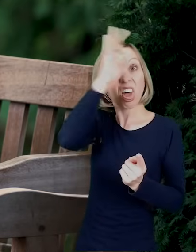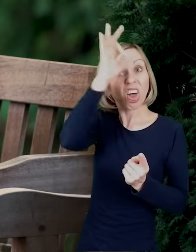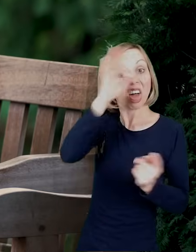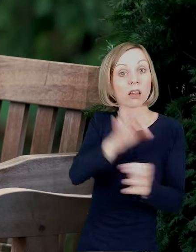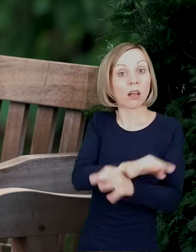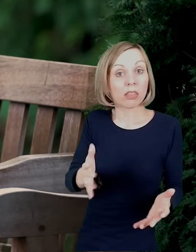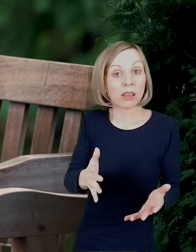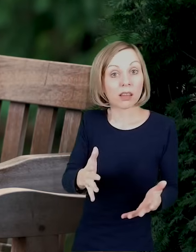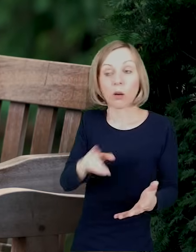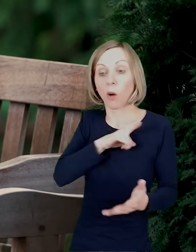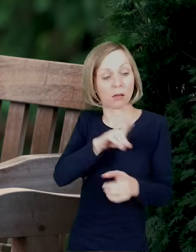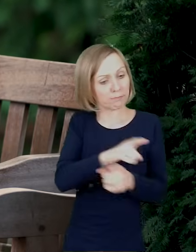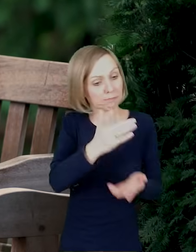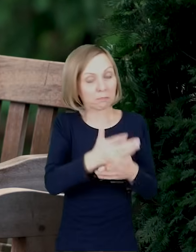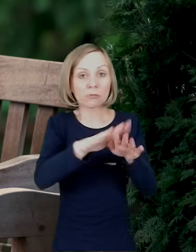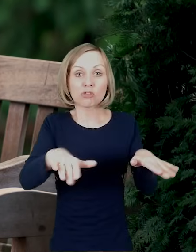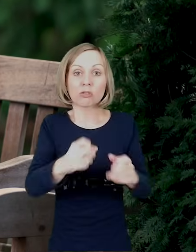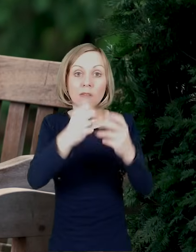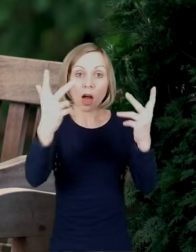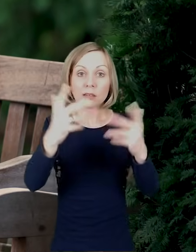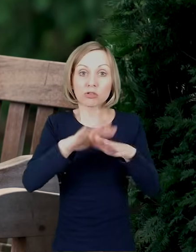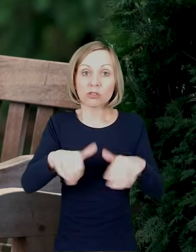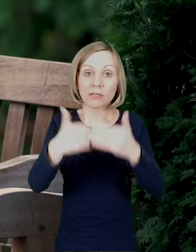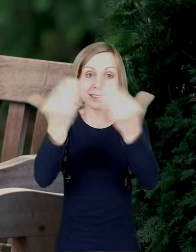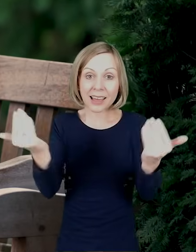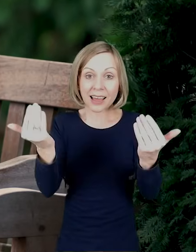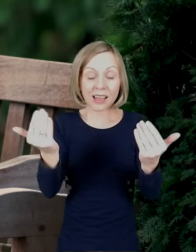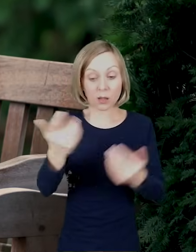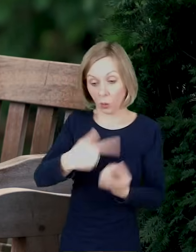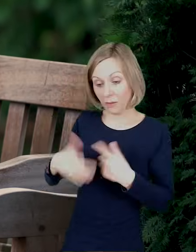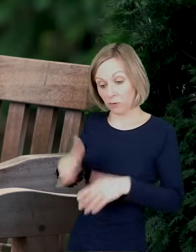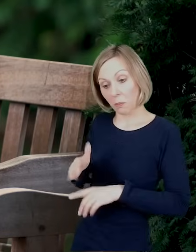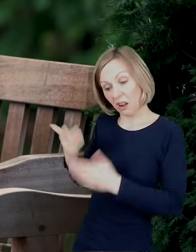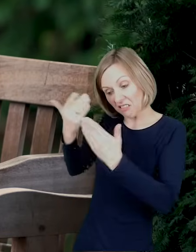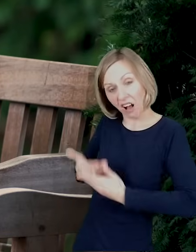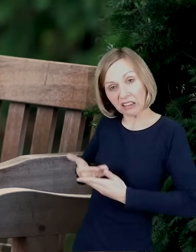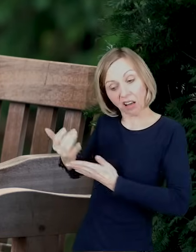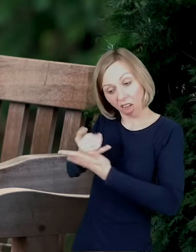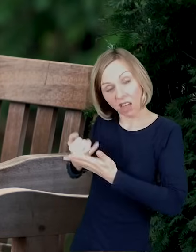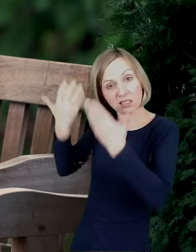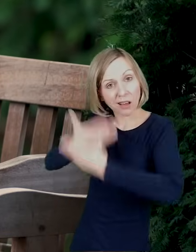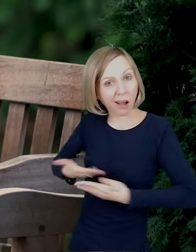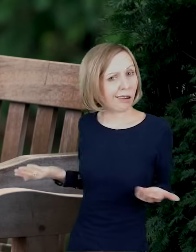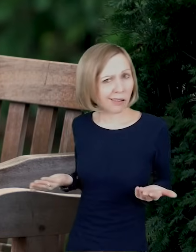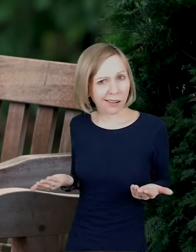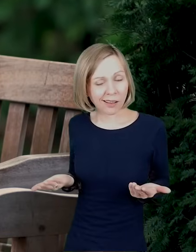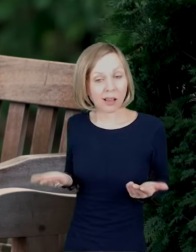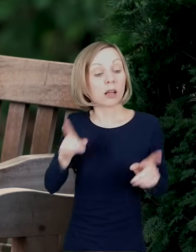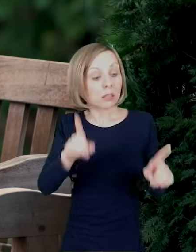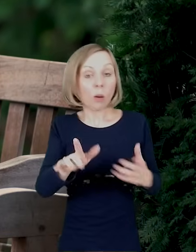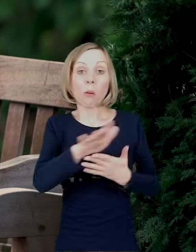for that day to surprise you like a thief. For you are all children of light and children of the day. We are not of the night or